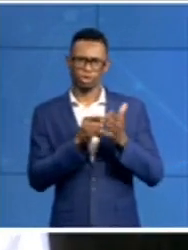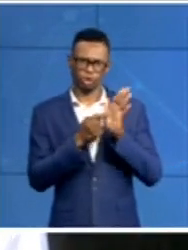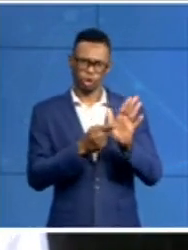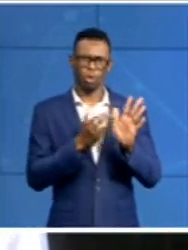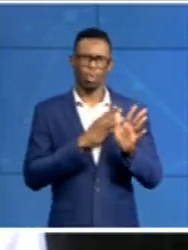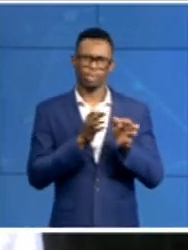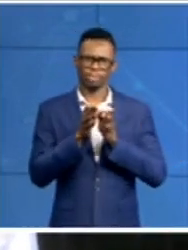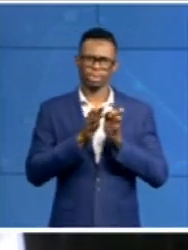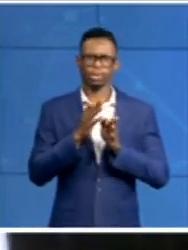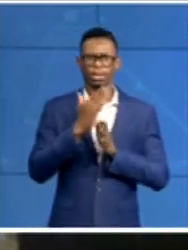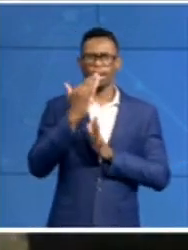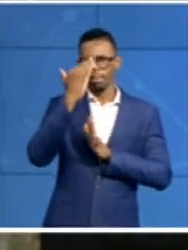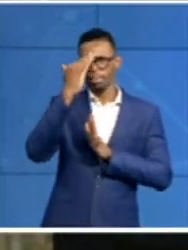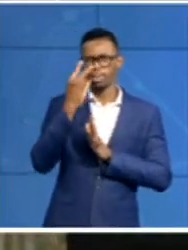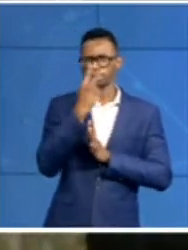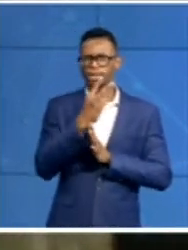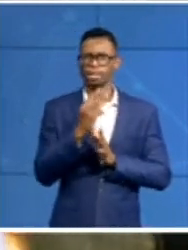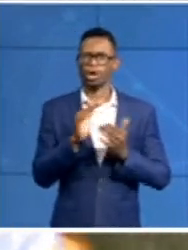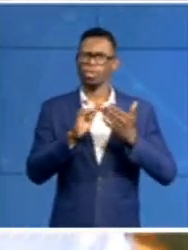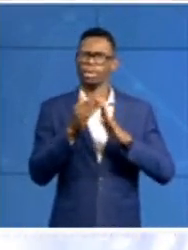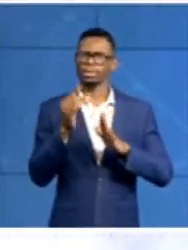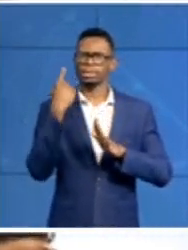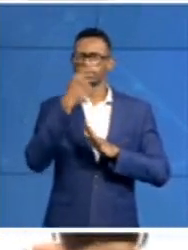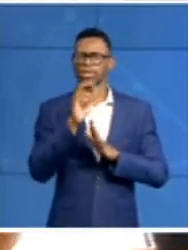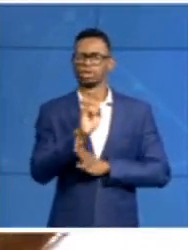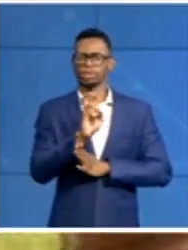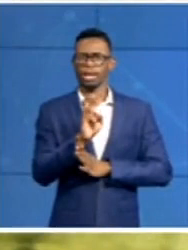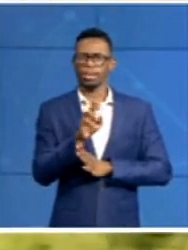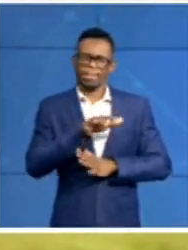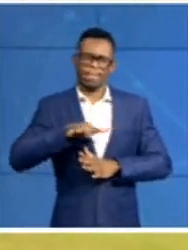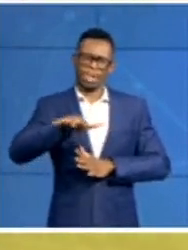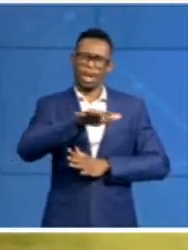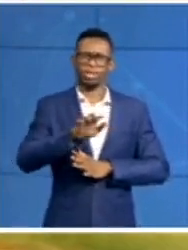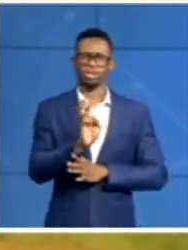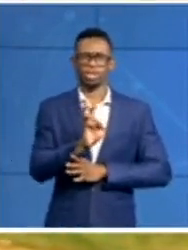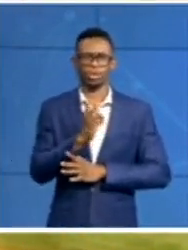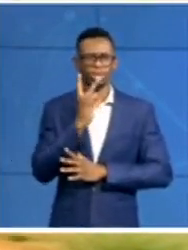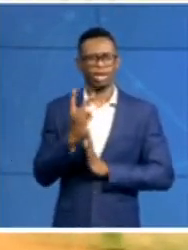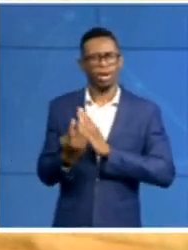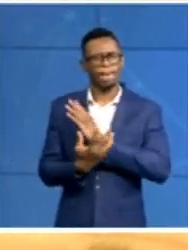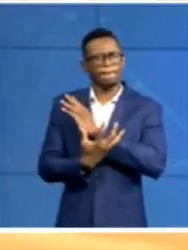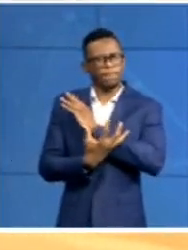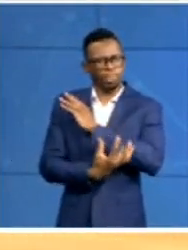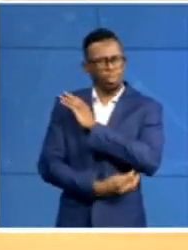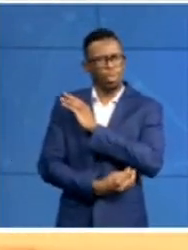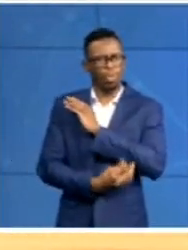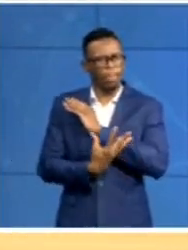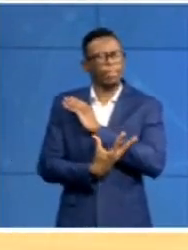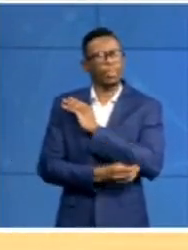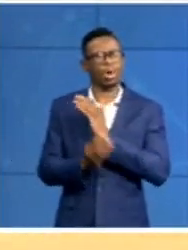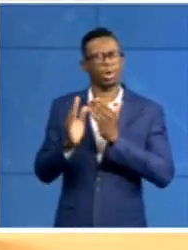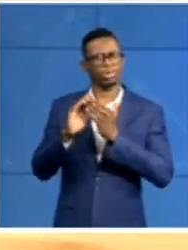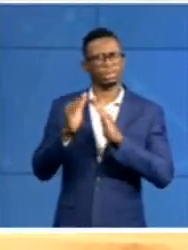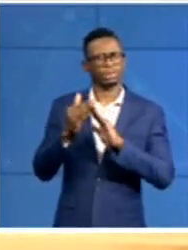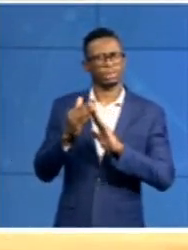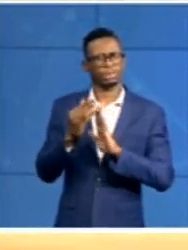we visited today. It's a poor, relatively poor community. You know, people don't have housing. If you look